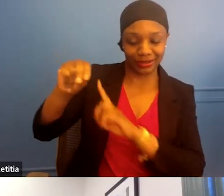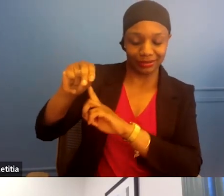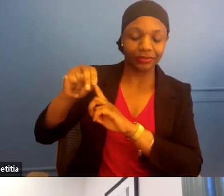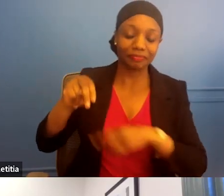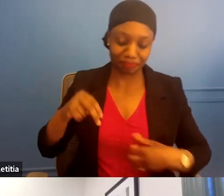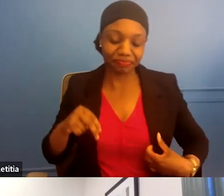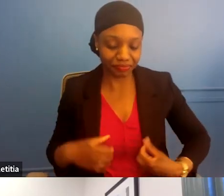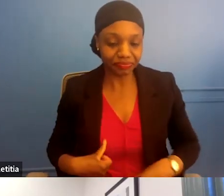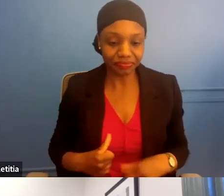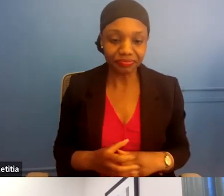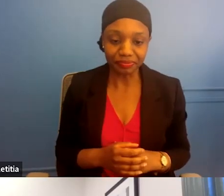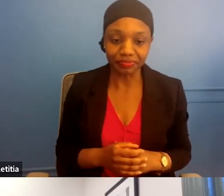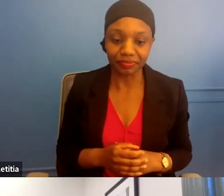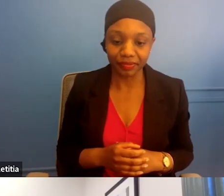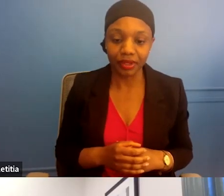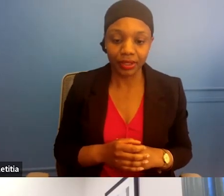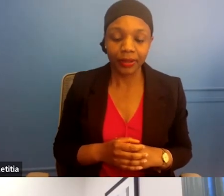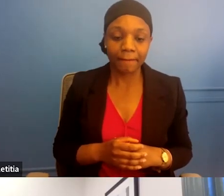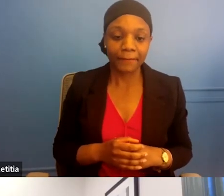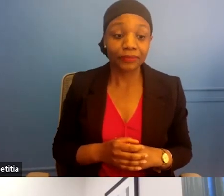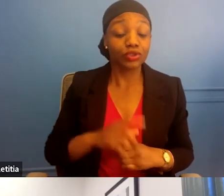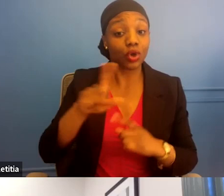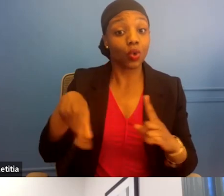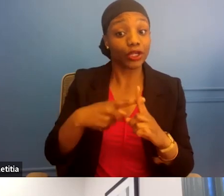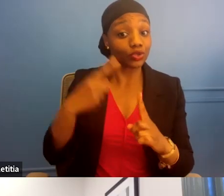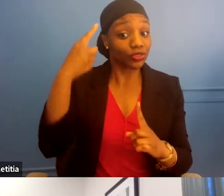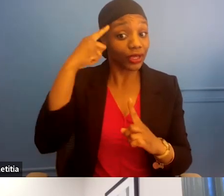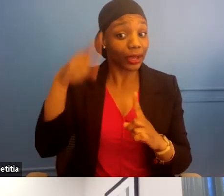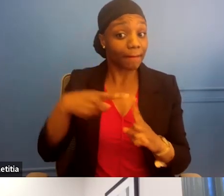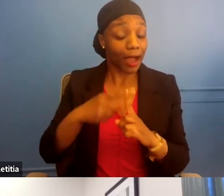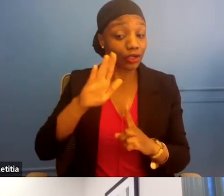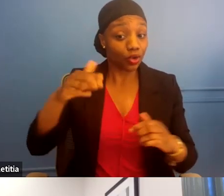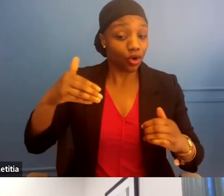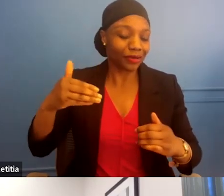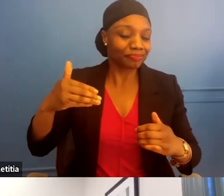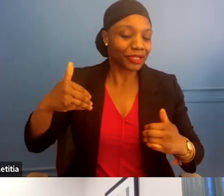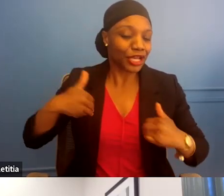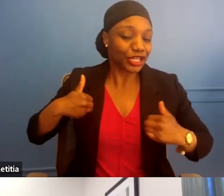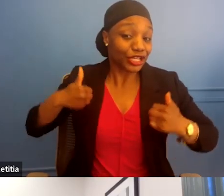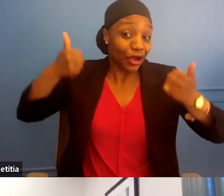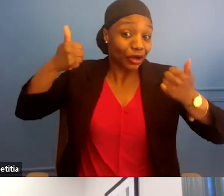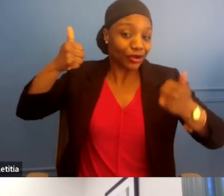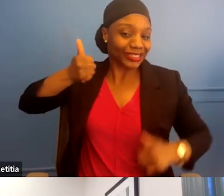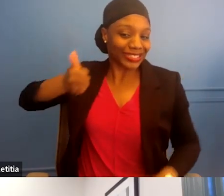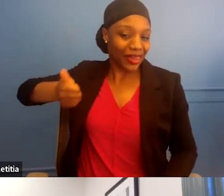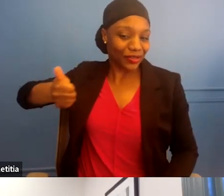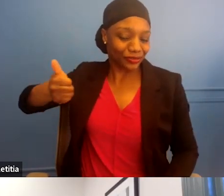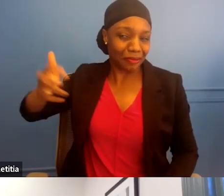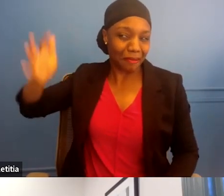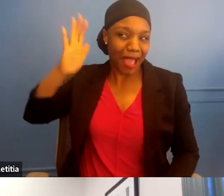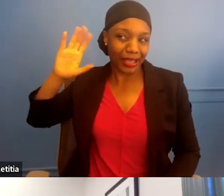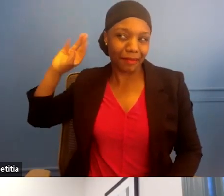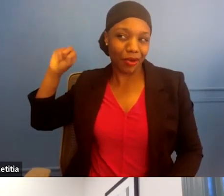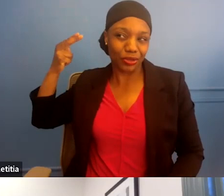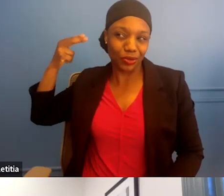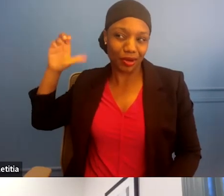but as you think about your younger self, right, back at Mount Holyoke, anticipating what you